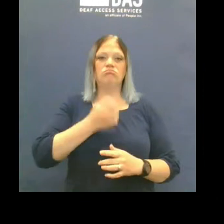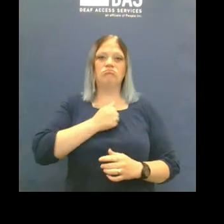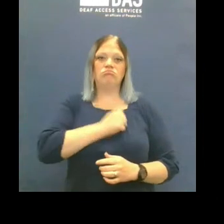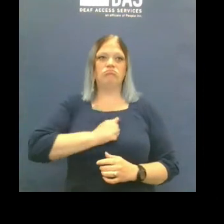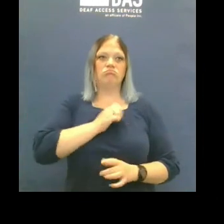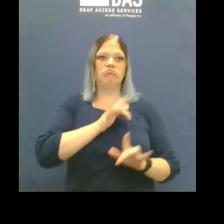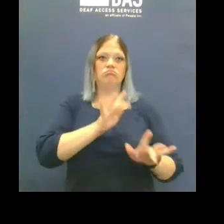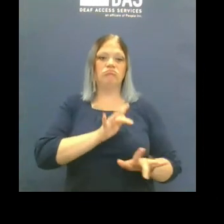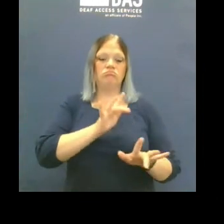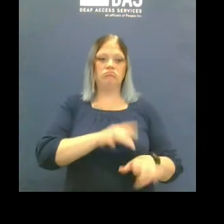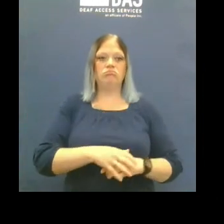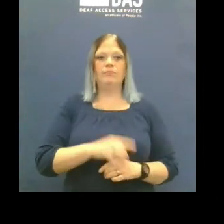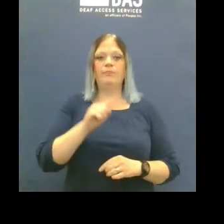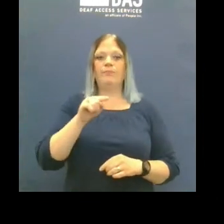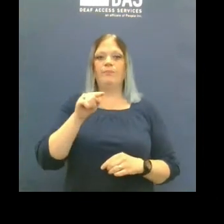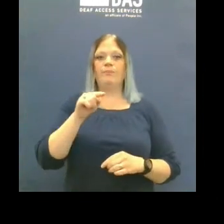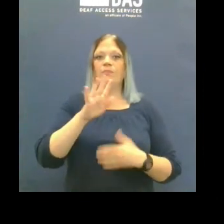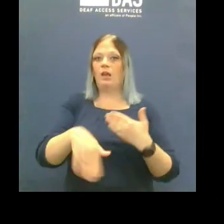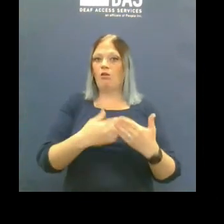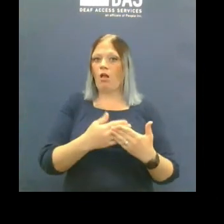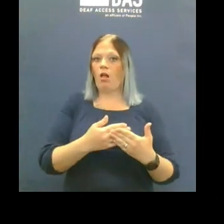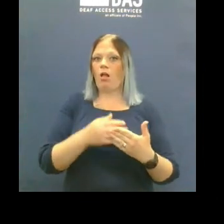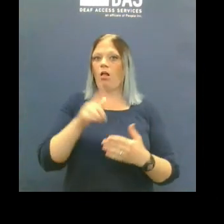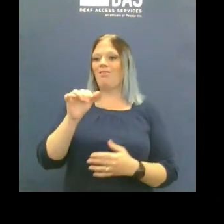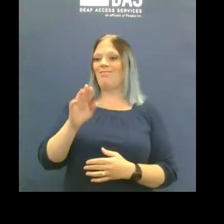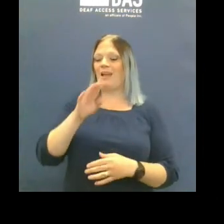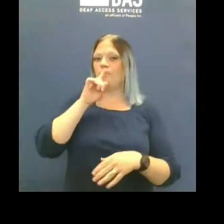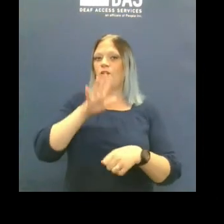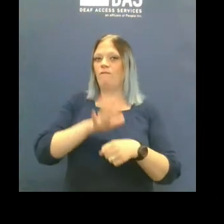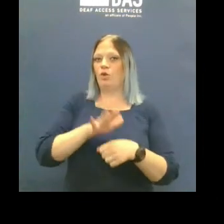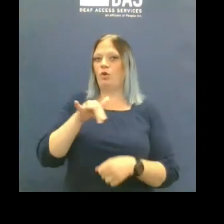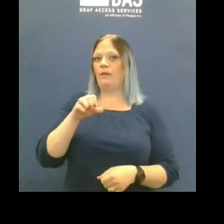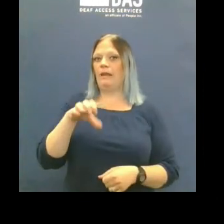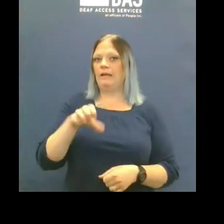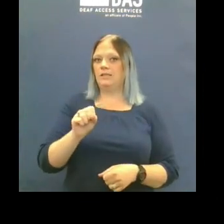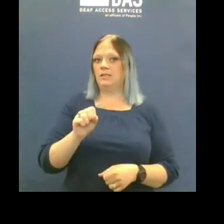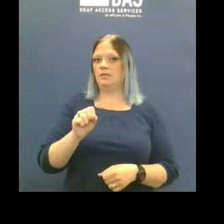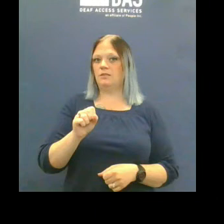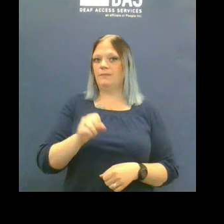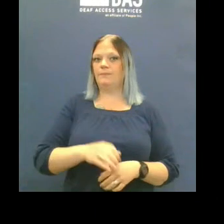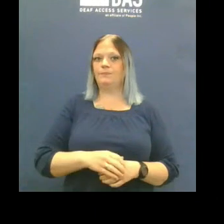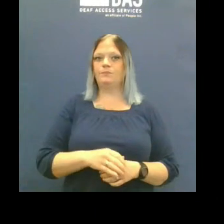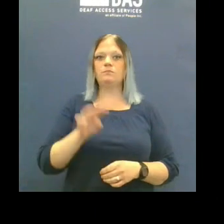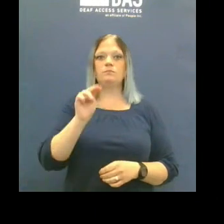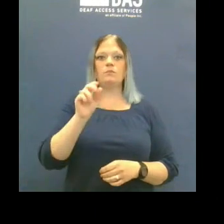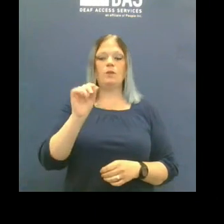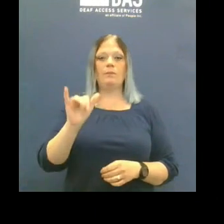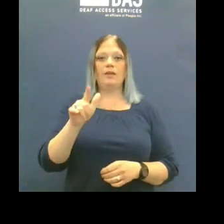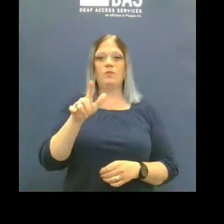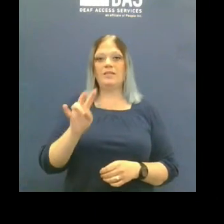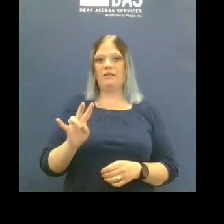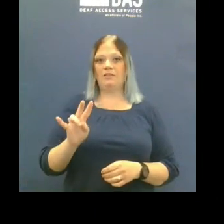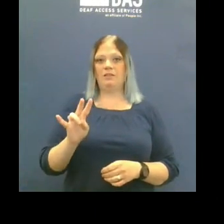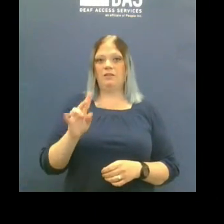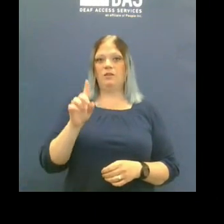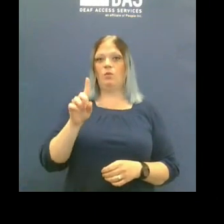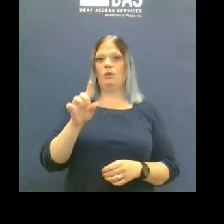Just want to point out that these are all laboratory confirmed cases. So on May 27th, there